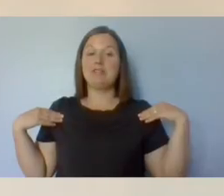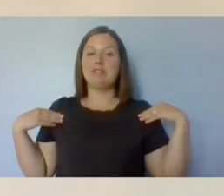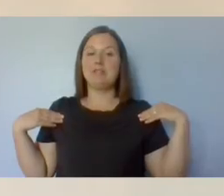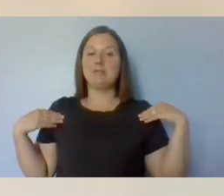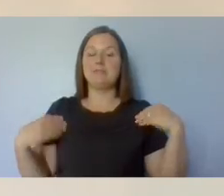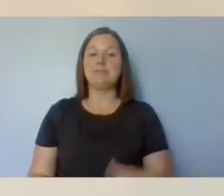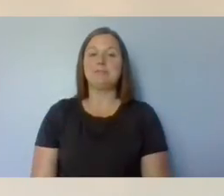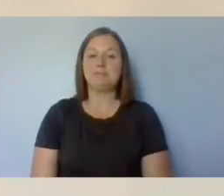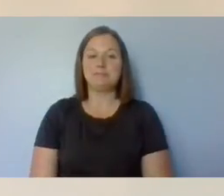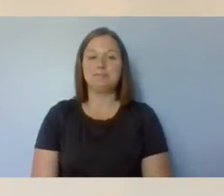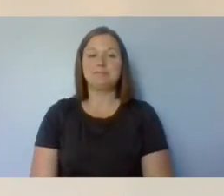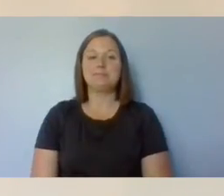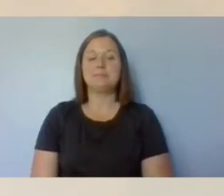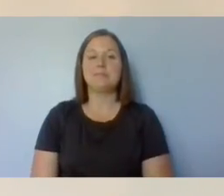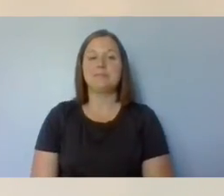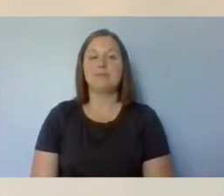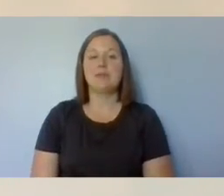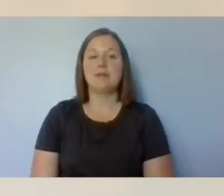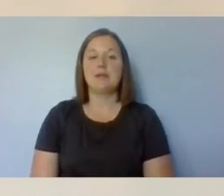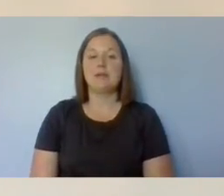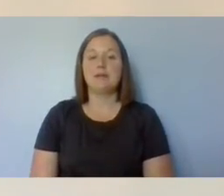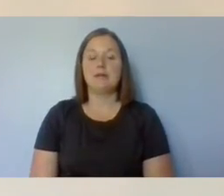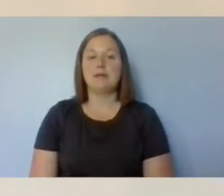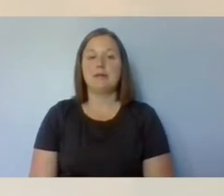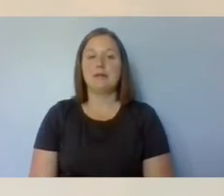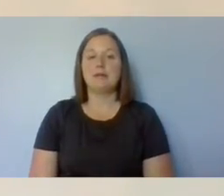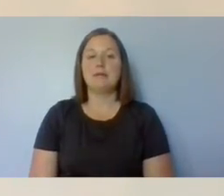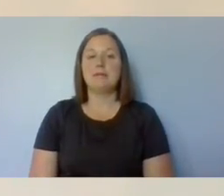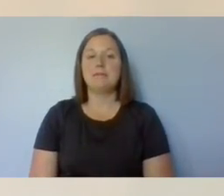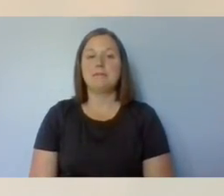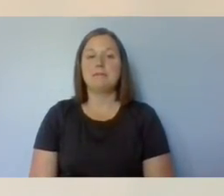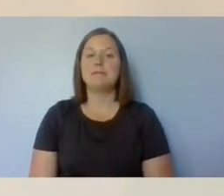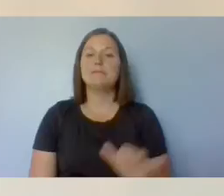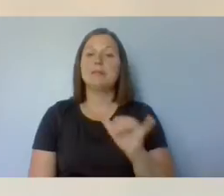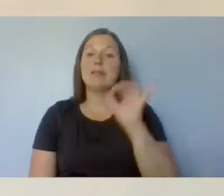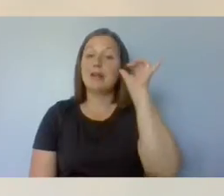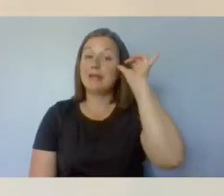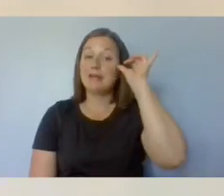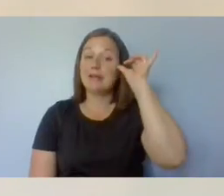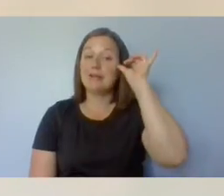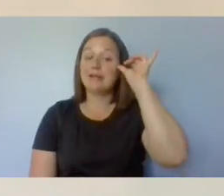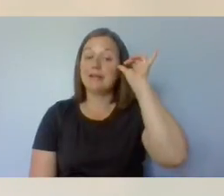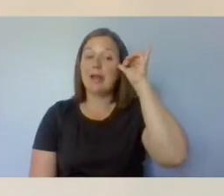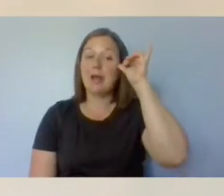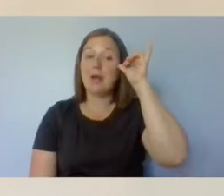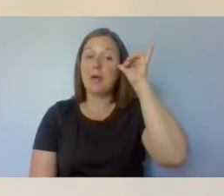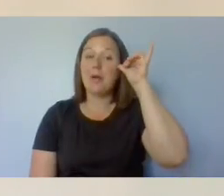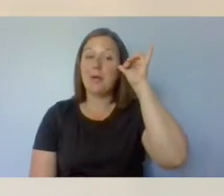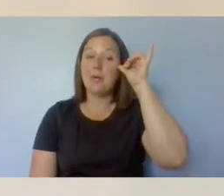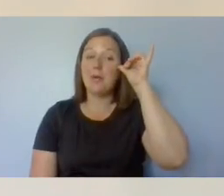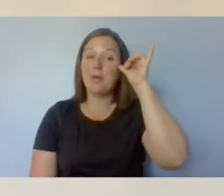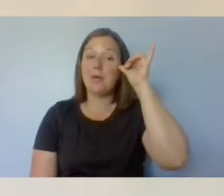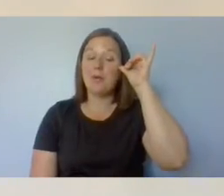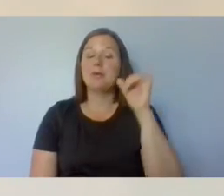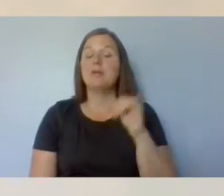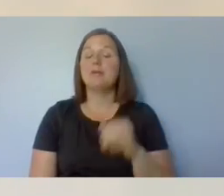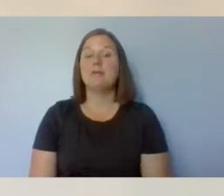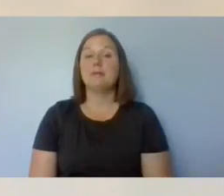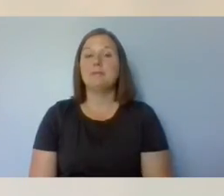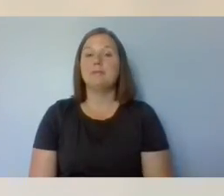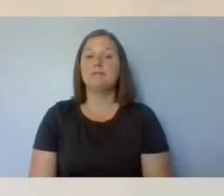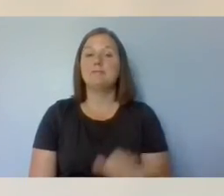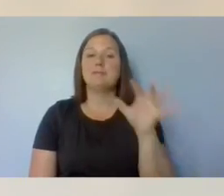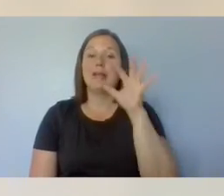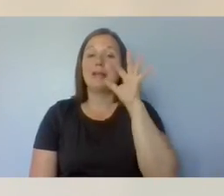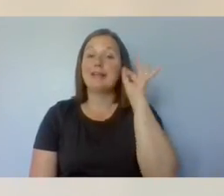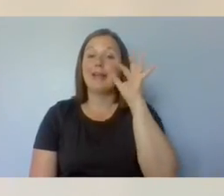back. Lift your chest forward and up like cow pose, and round your spine like